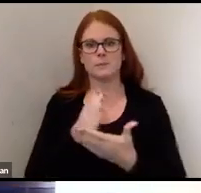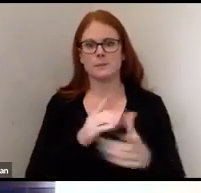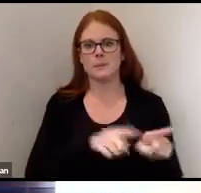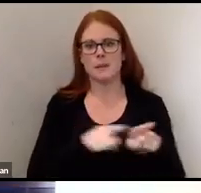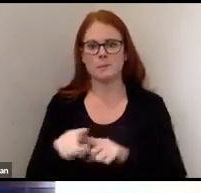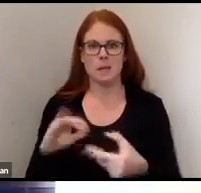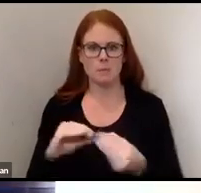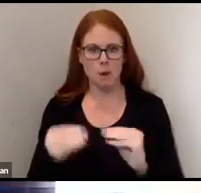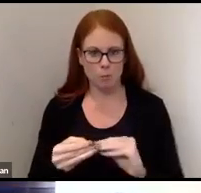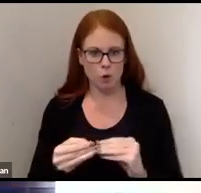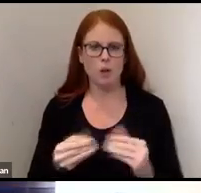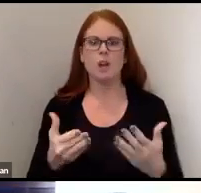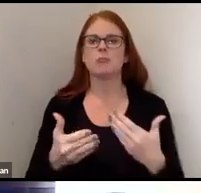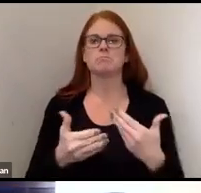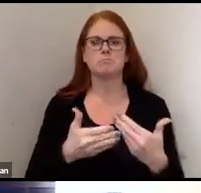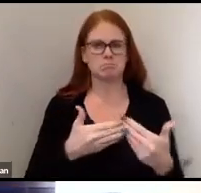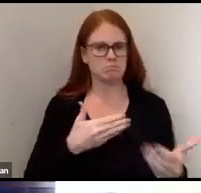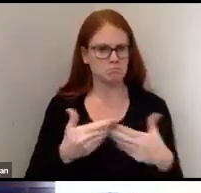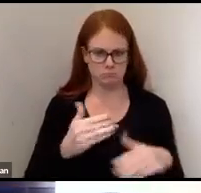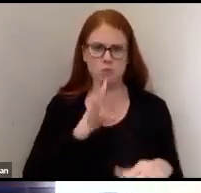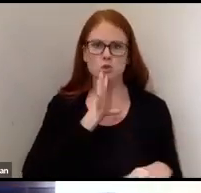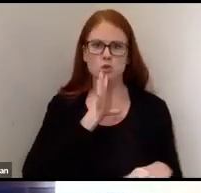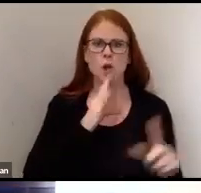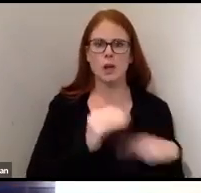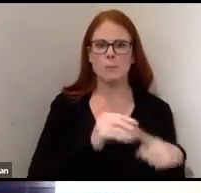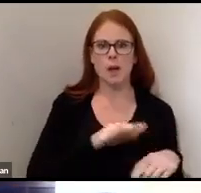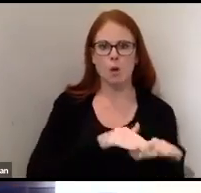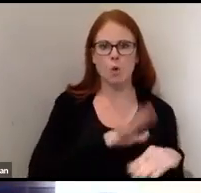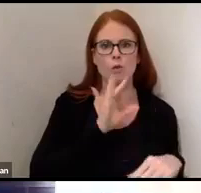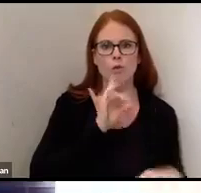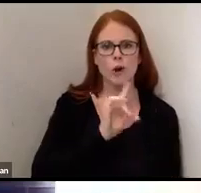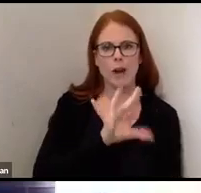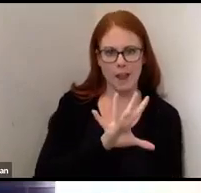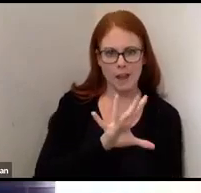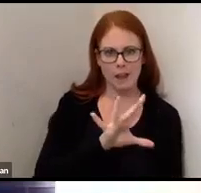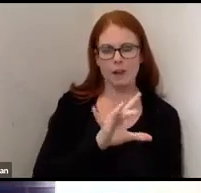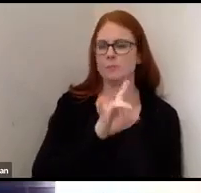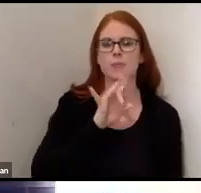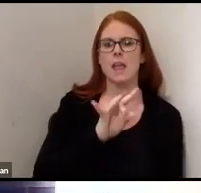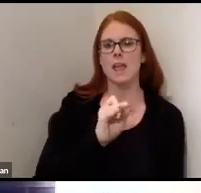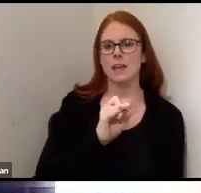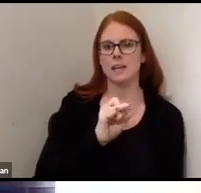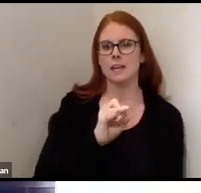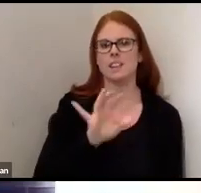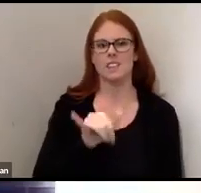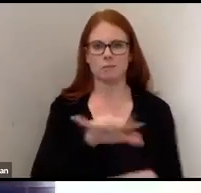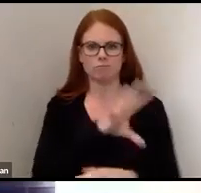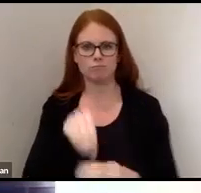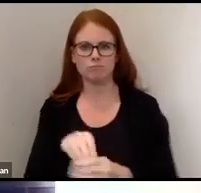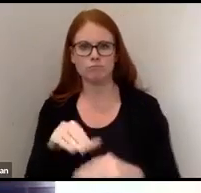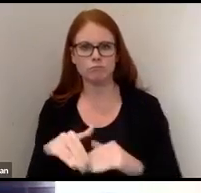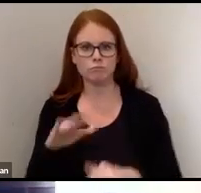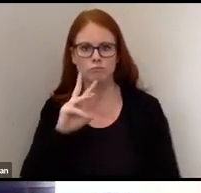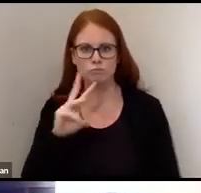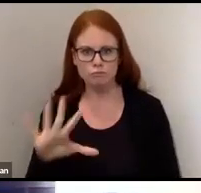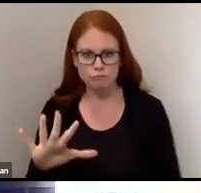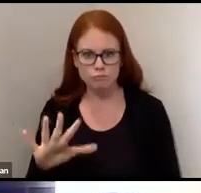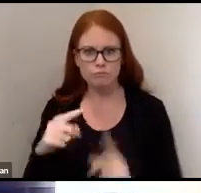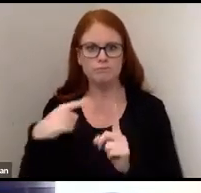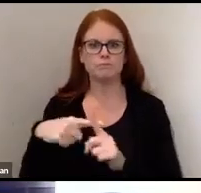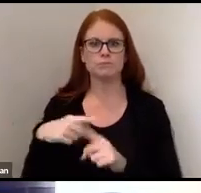about 80 plus is a subset of the 65 plus. Health systems are vaccinating 65